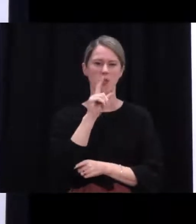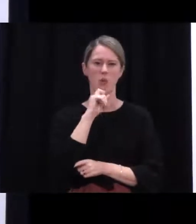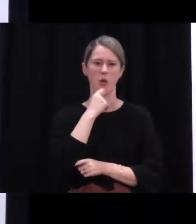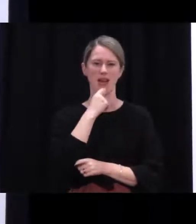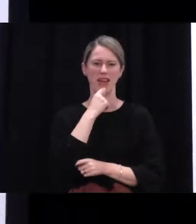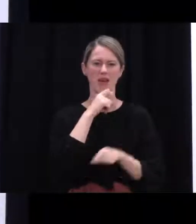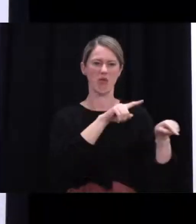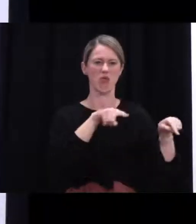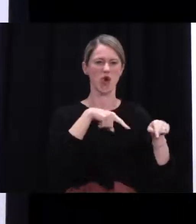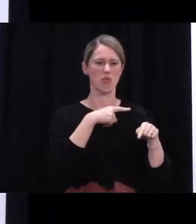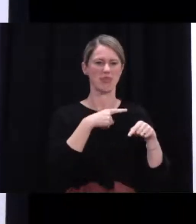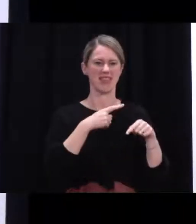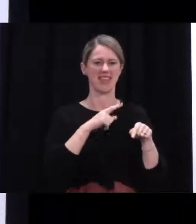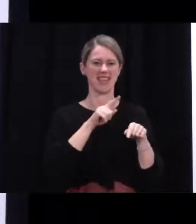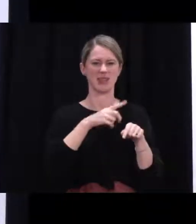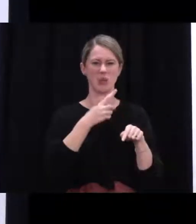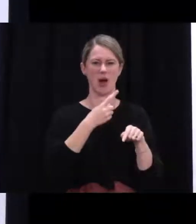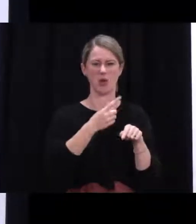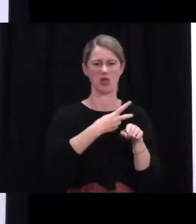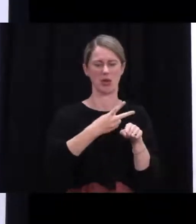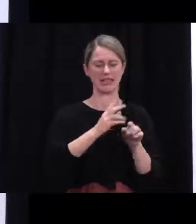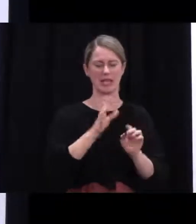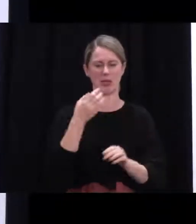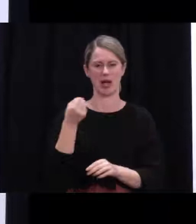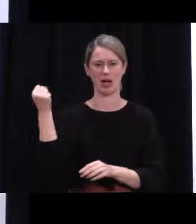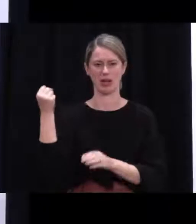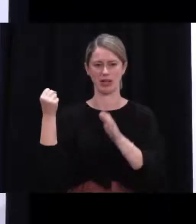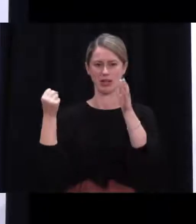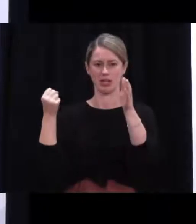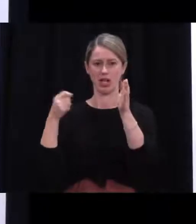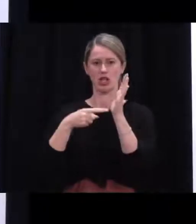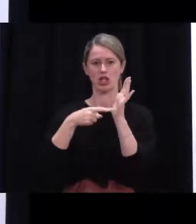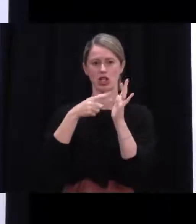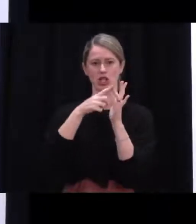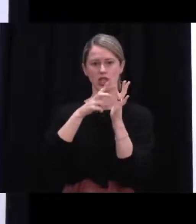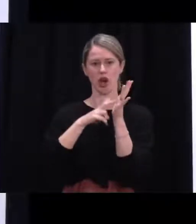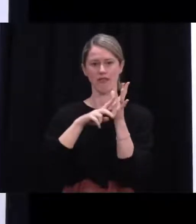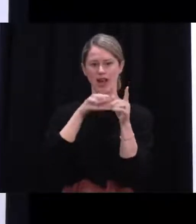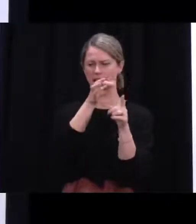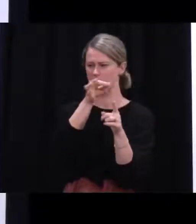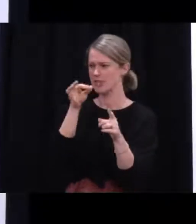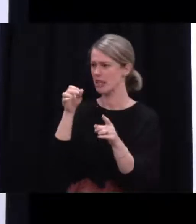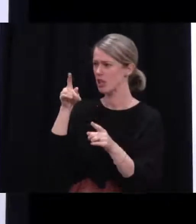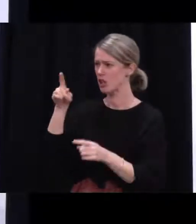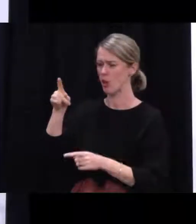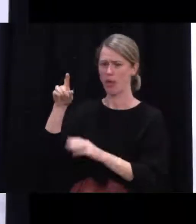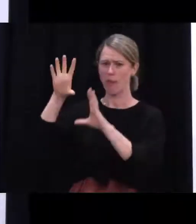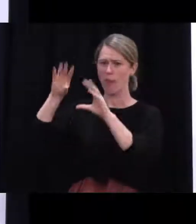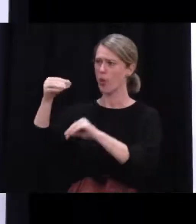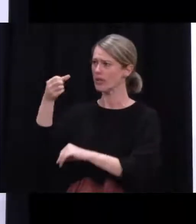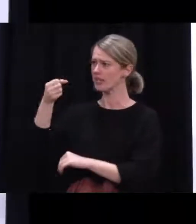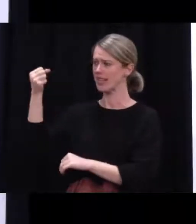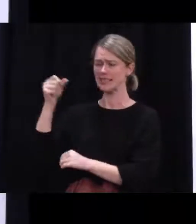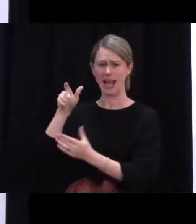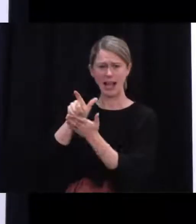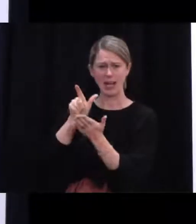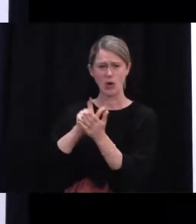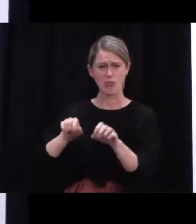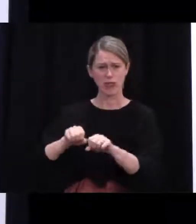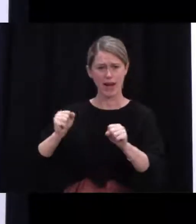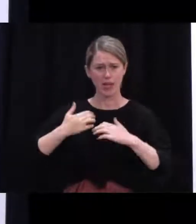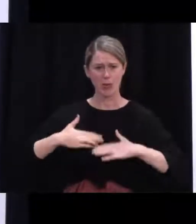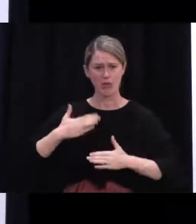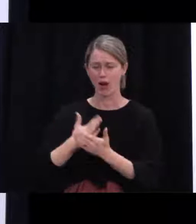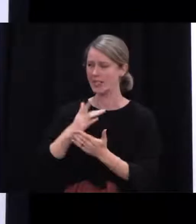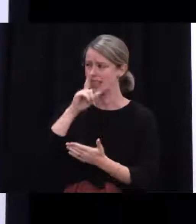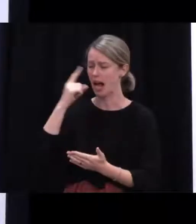vouchers released in the next week or two. Tova. Thank you. Is extending this pause legally? You're breaching people's basic human rights by not allowing them to